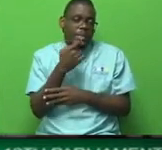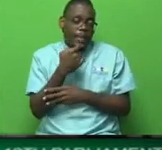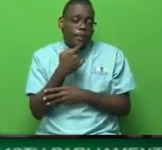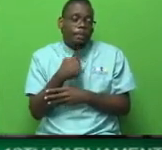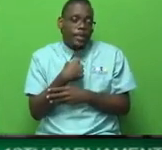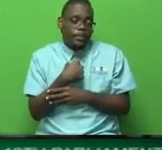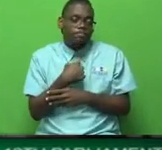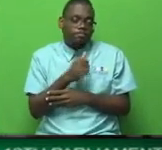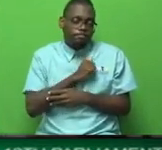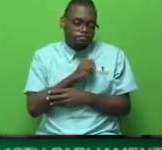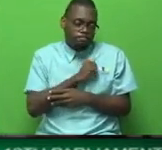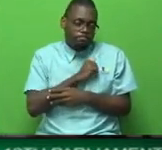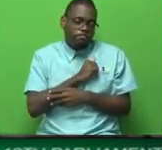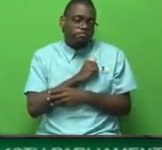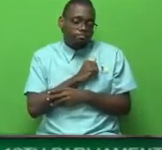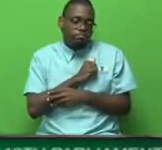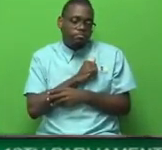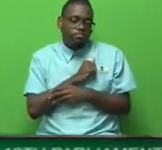right